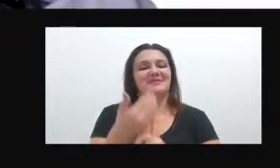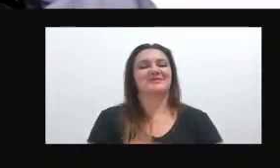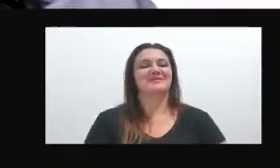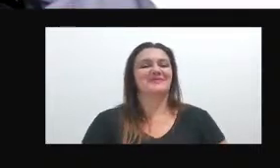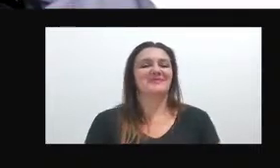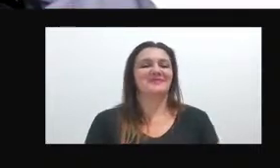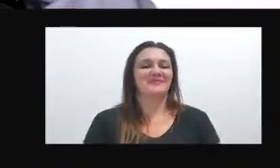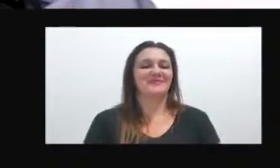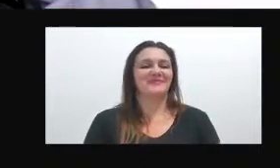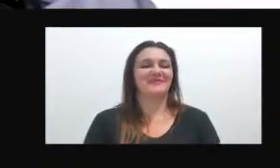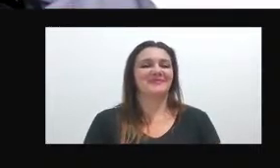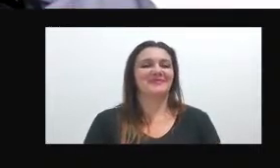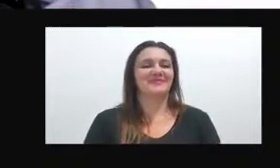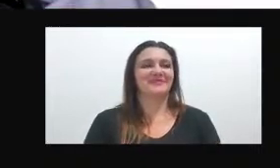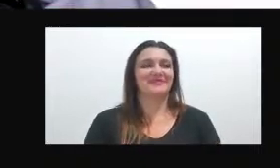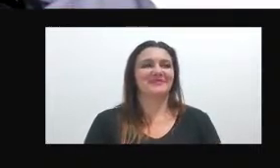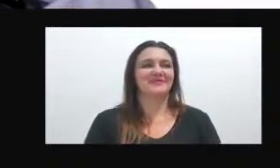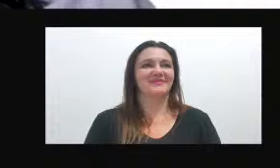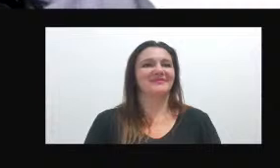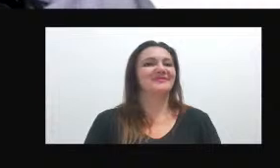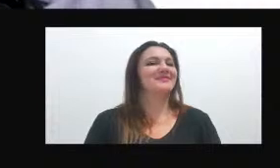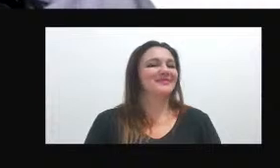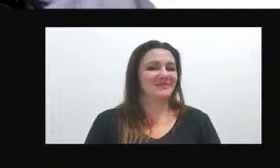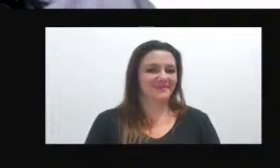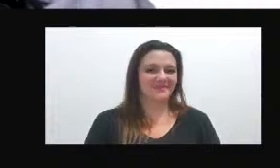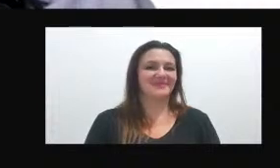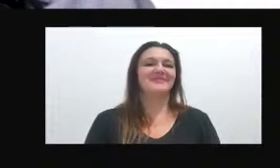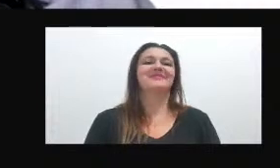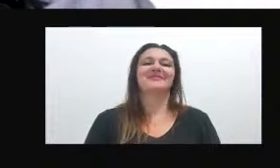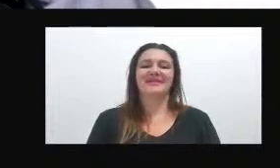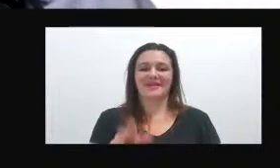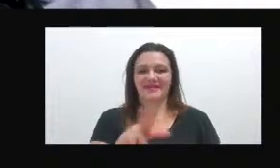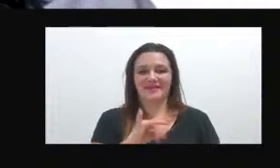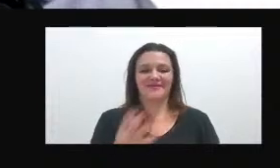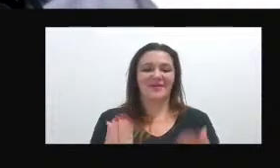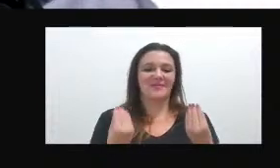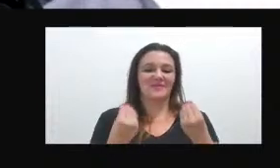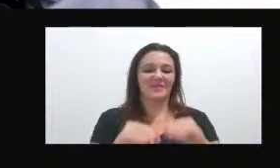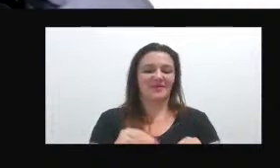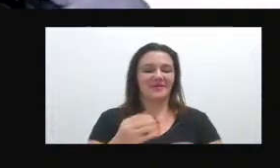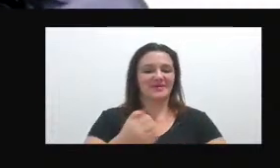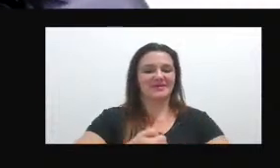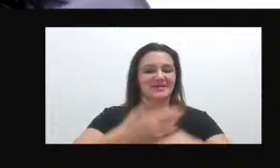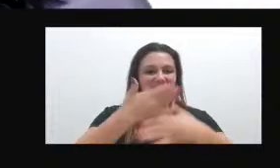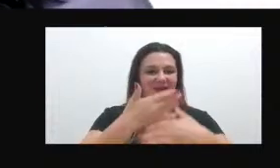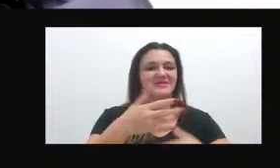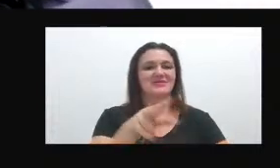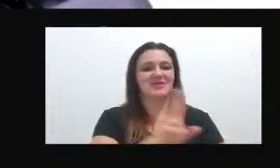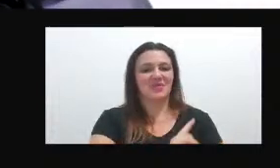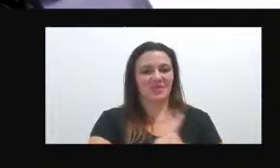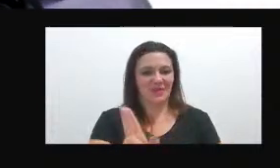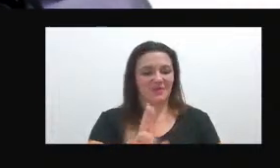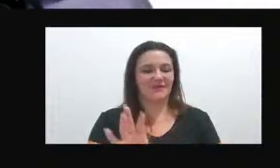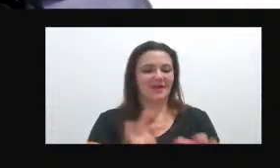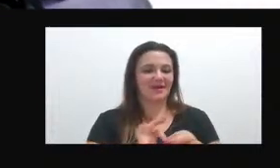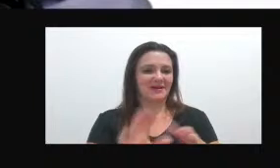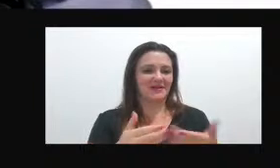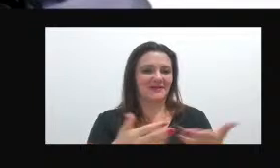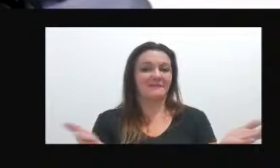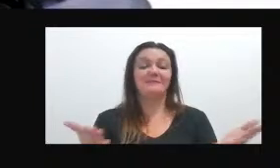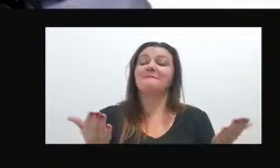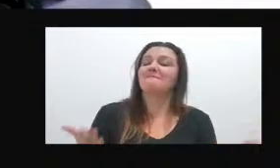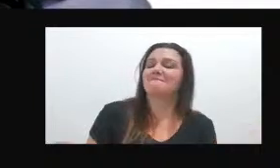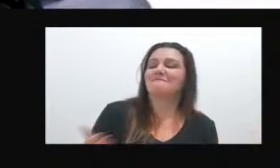We're gonna put in the chat later the name. Thank you so much, Graham, for the speech and for